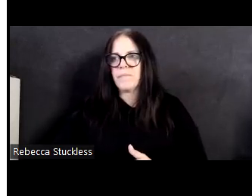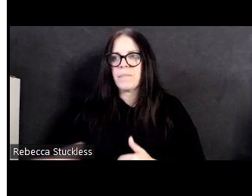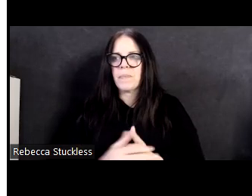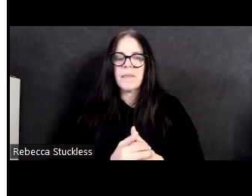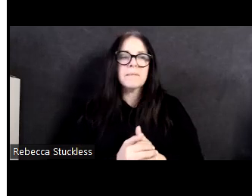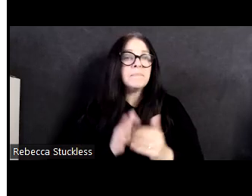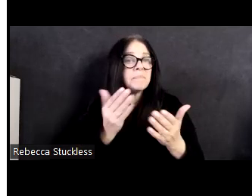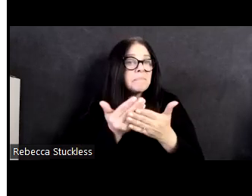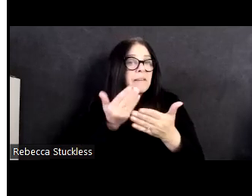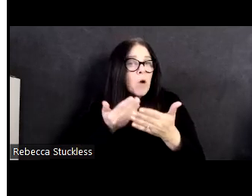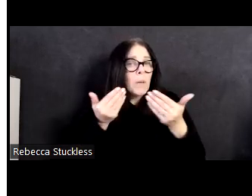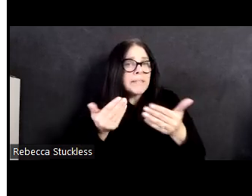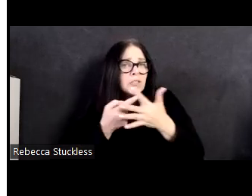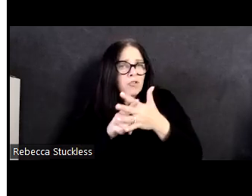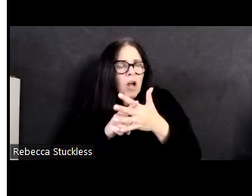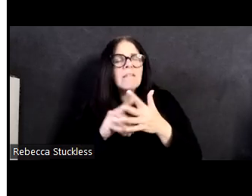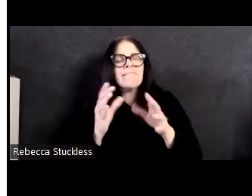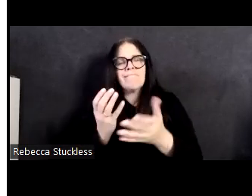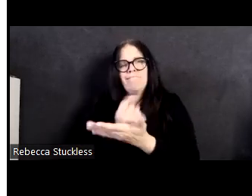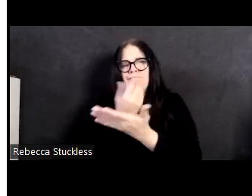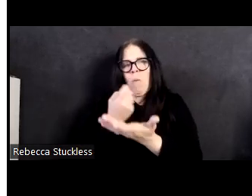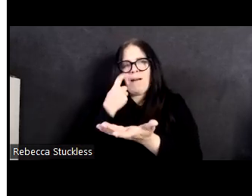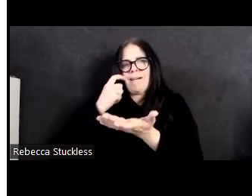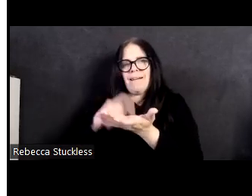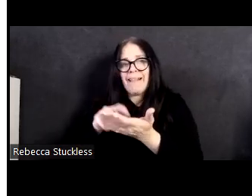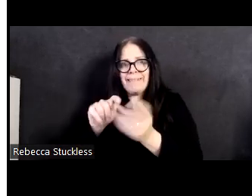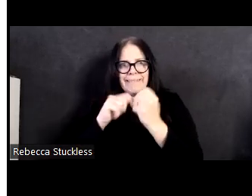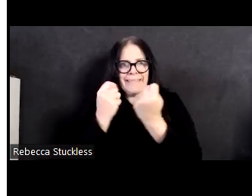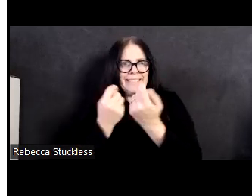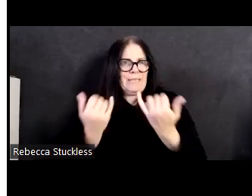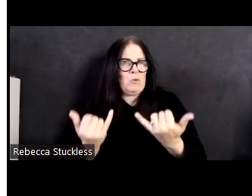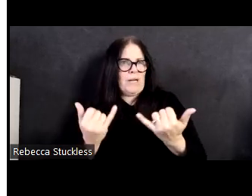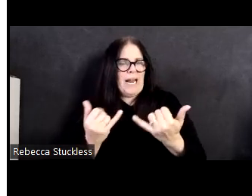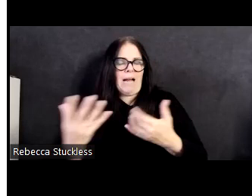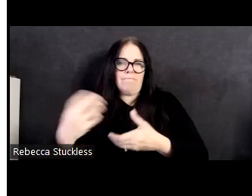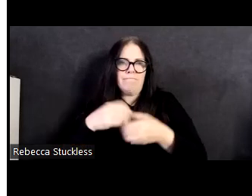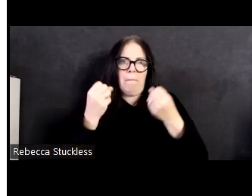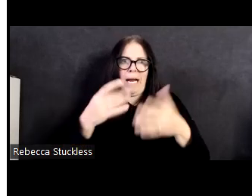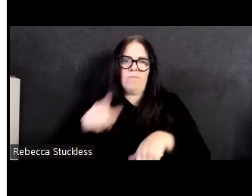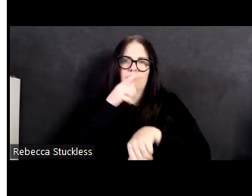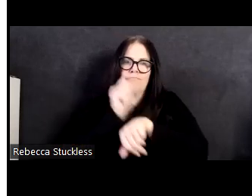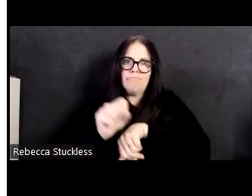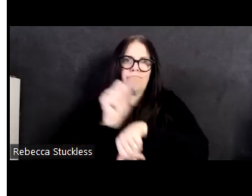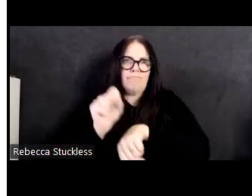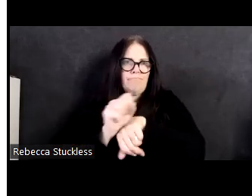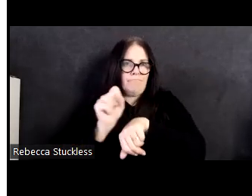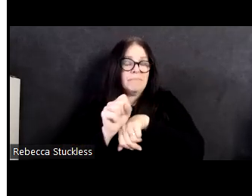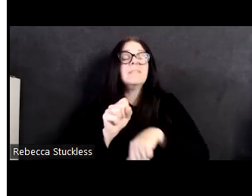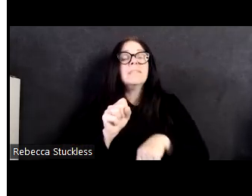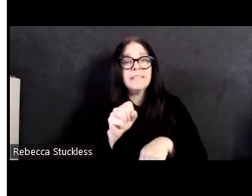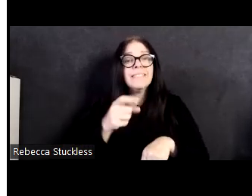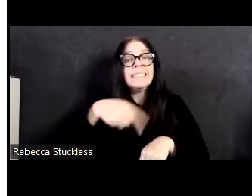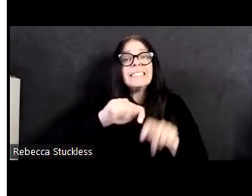Before we begin, I'd also like to acknowledge the hardworking team helping us deliver today's webinar, which includes American Sign